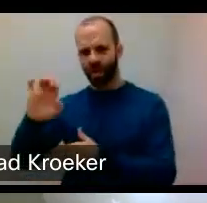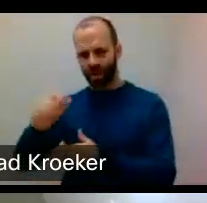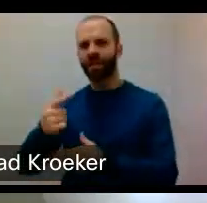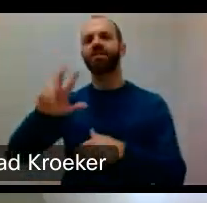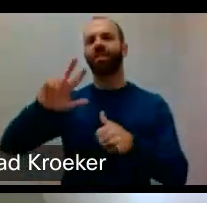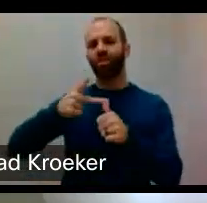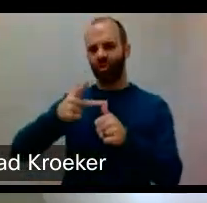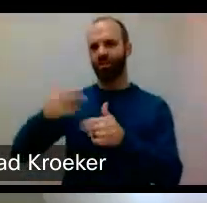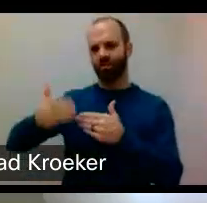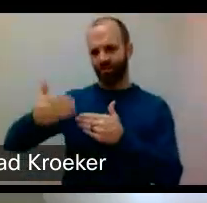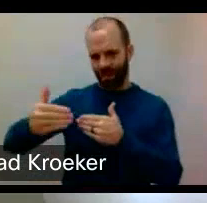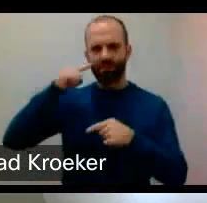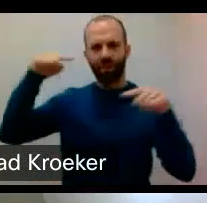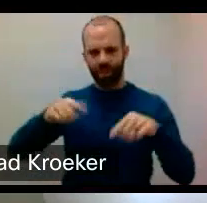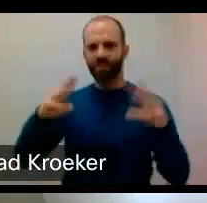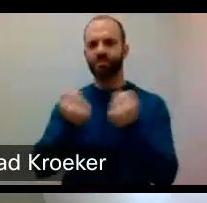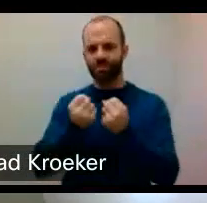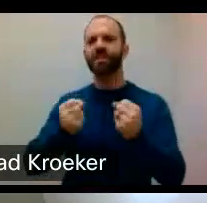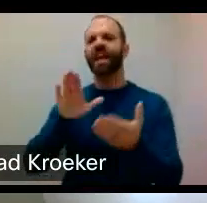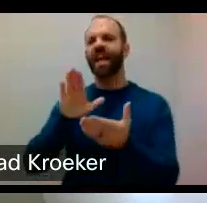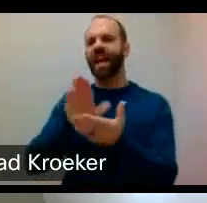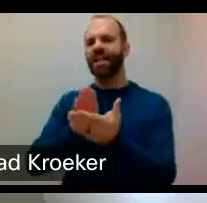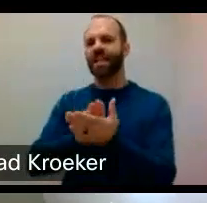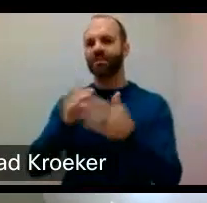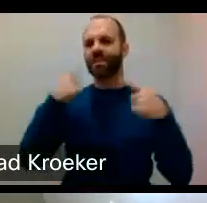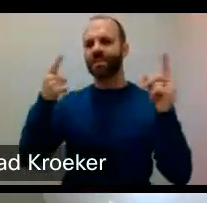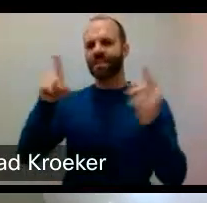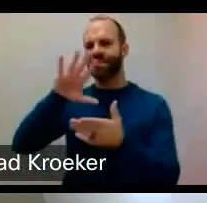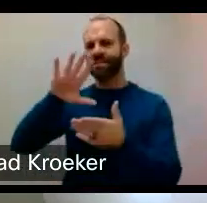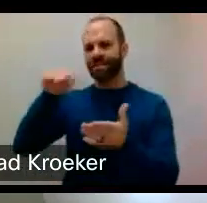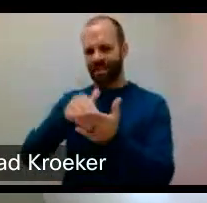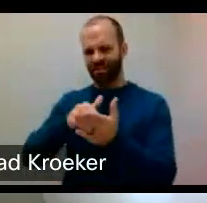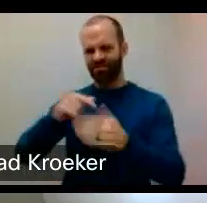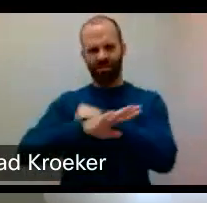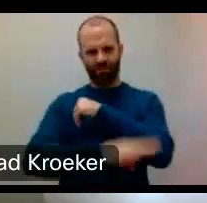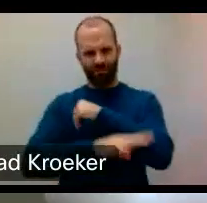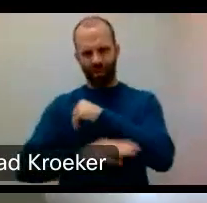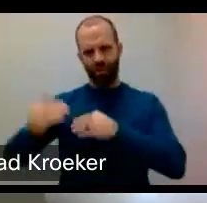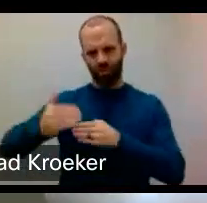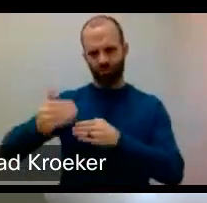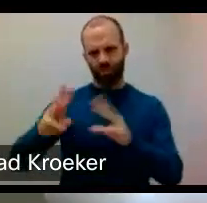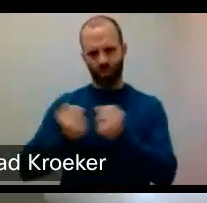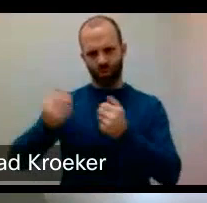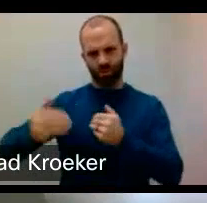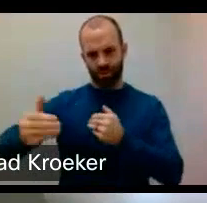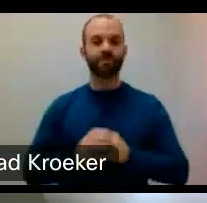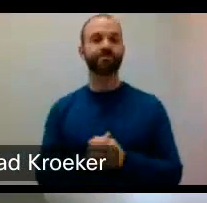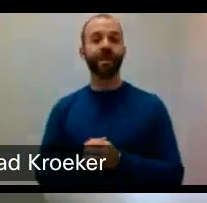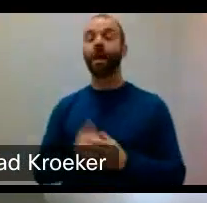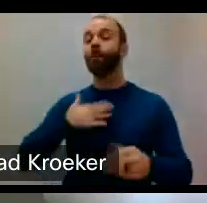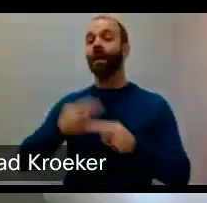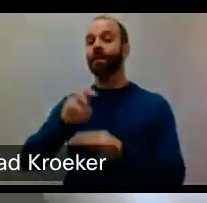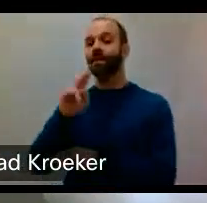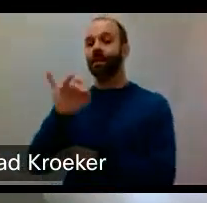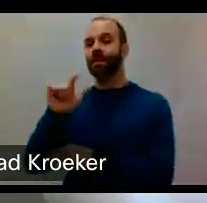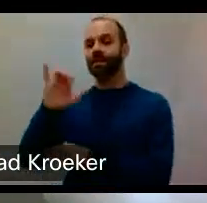fall. This presentation is put on by the Academic Success Center. My name is Emily Jackson. I